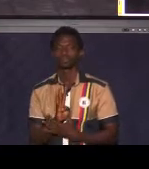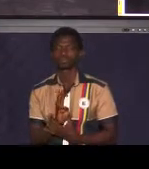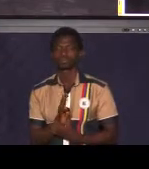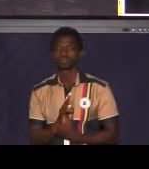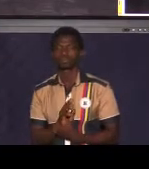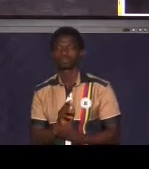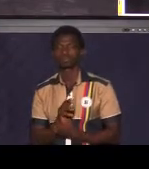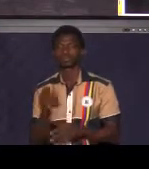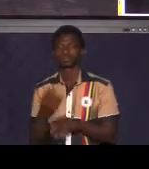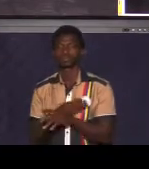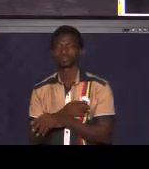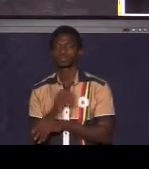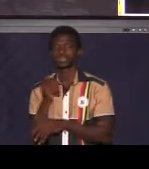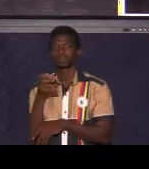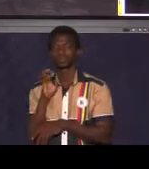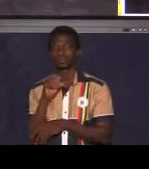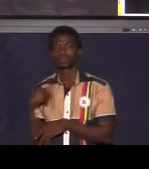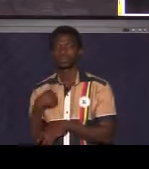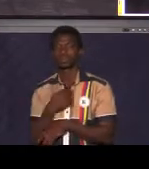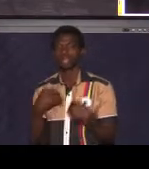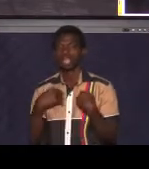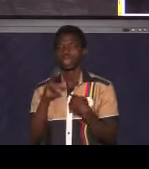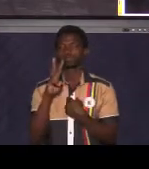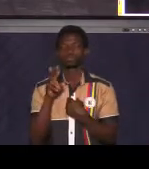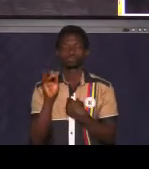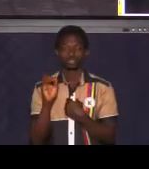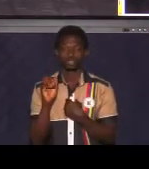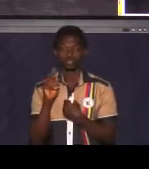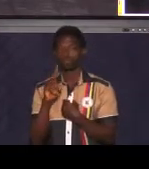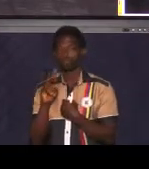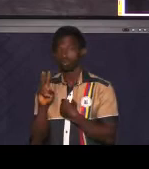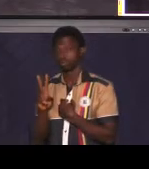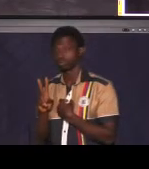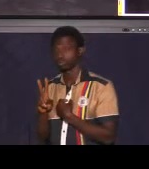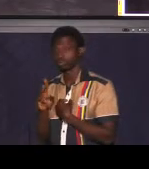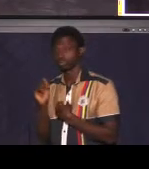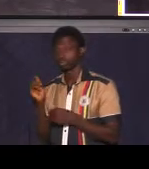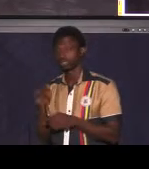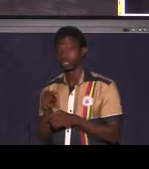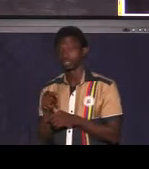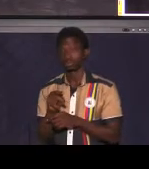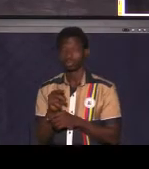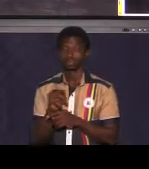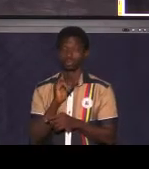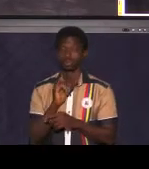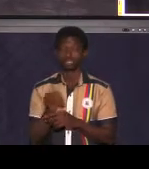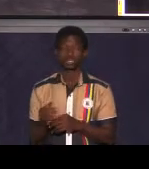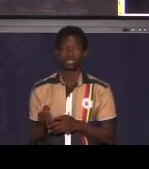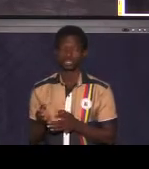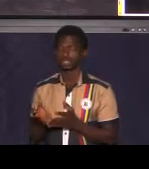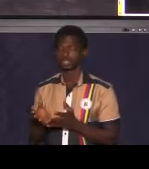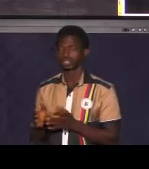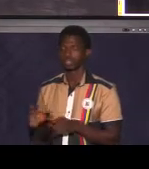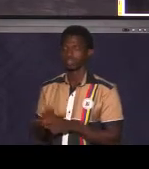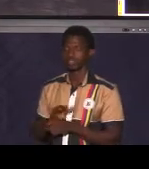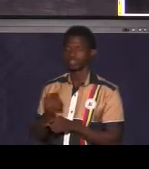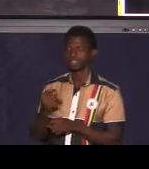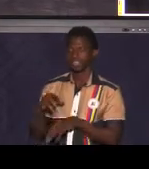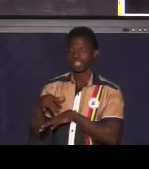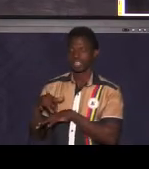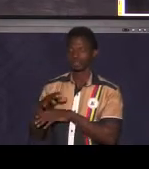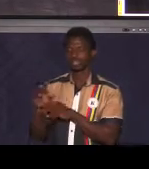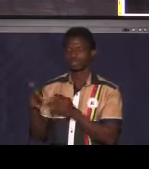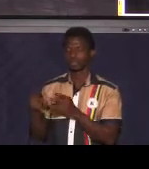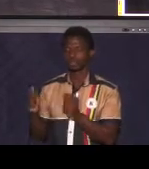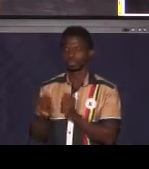12.4 multiplied by 100, we have 2 zeros. 1, 2. Decimal point is now here, and we fill this empty gap